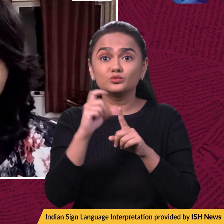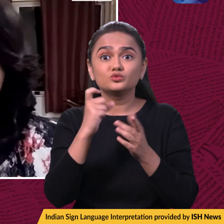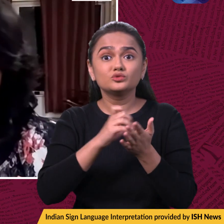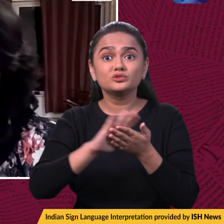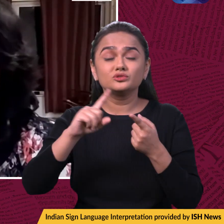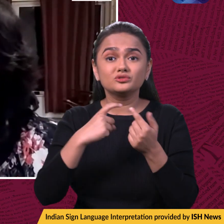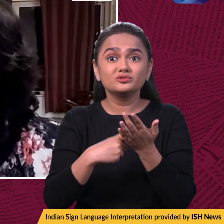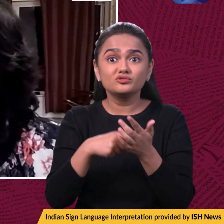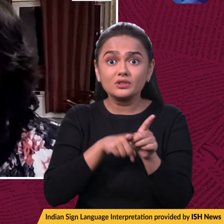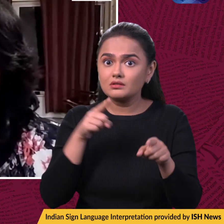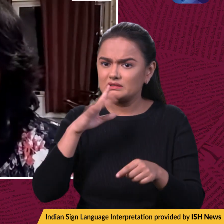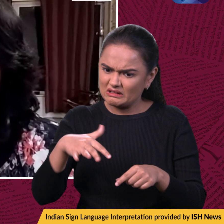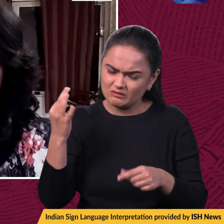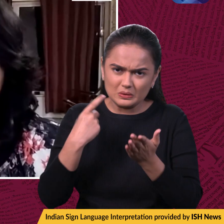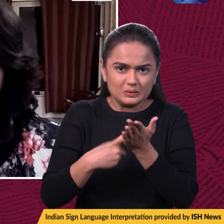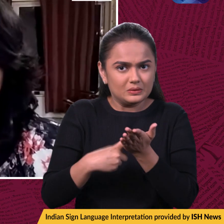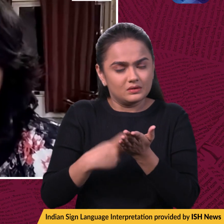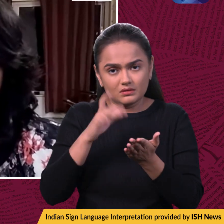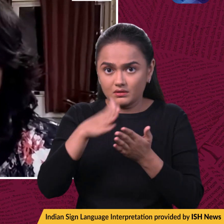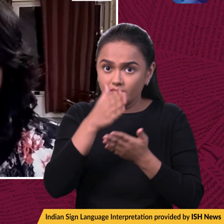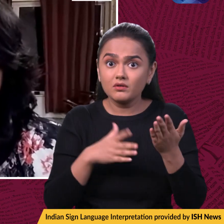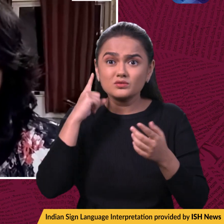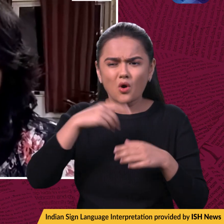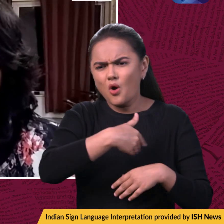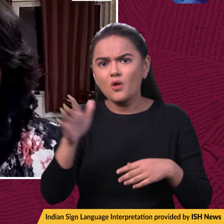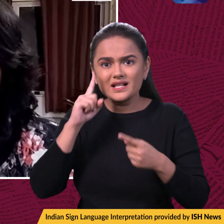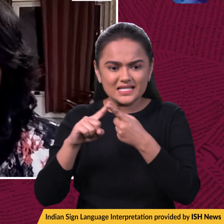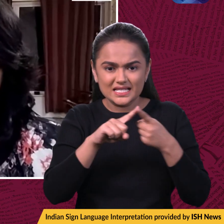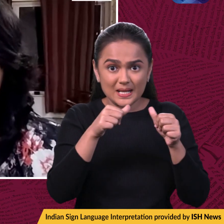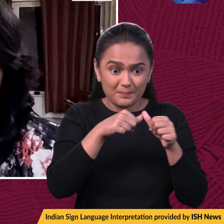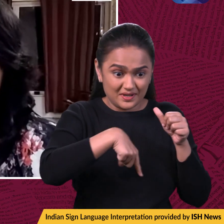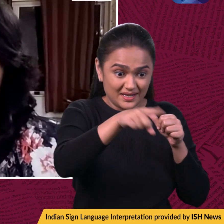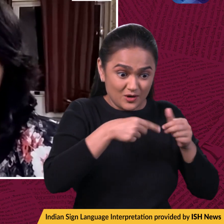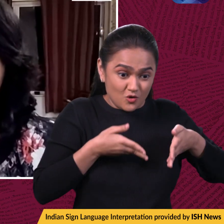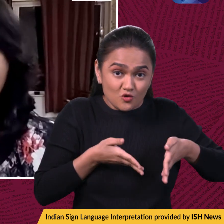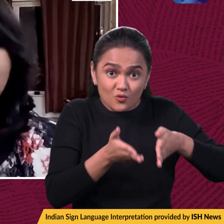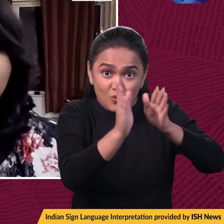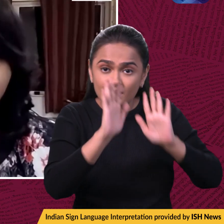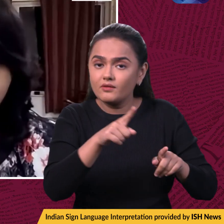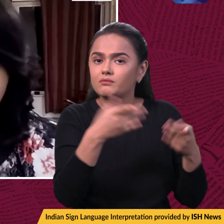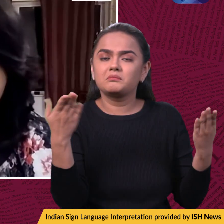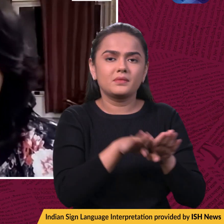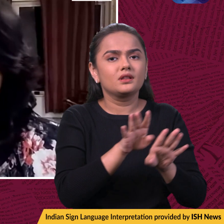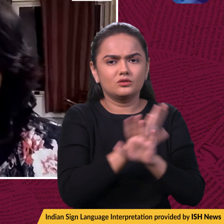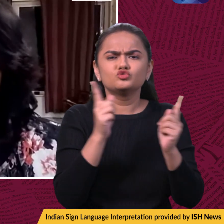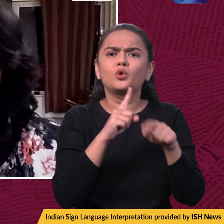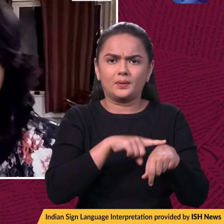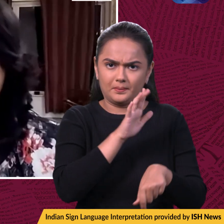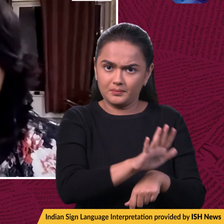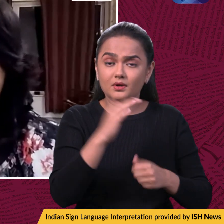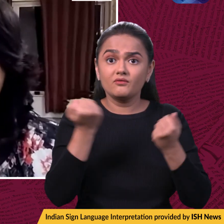instance, has also come up with a number of restrictions. All roads towards east from Ambur Salai will be closed